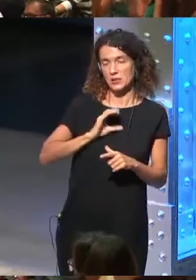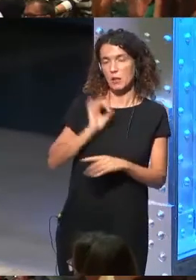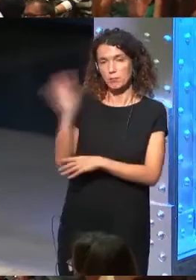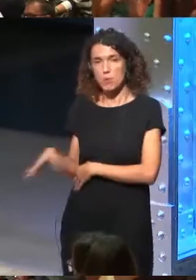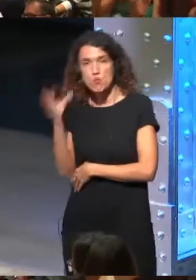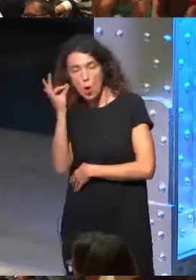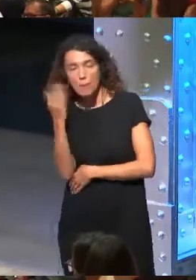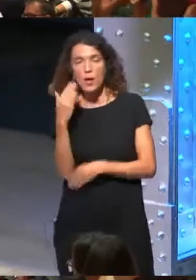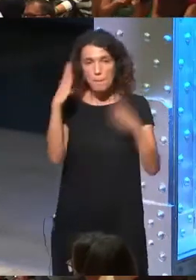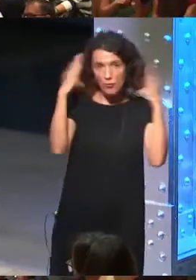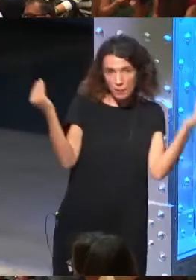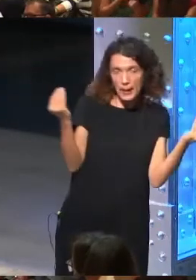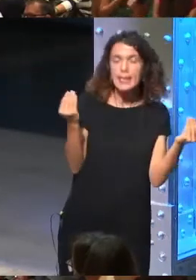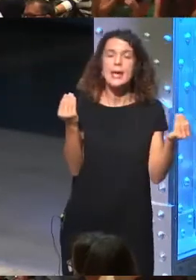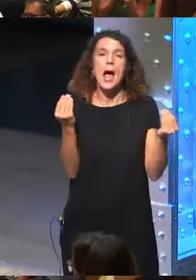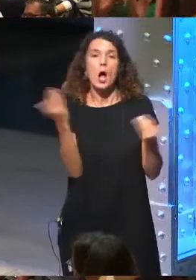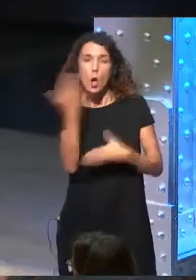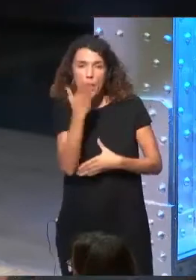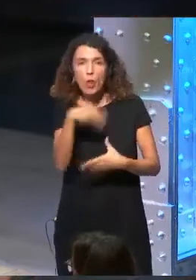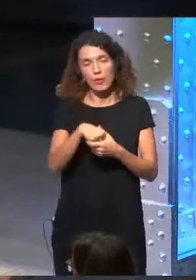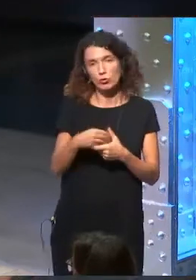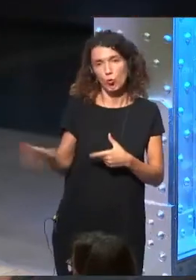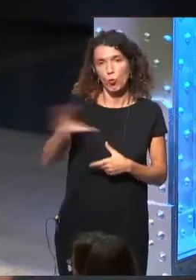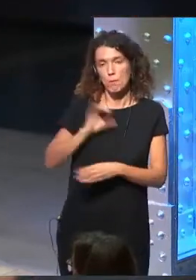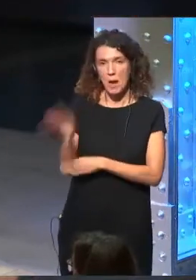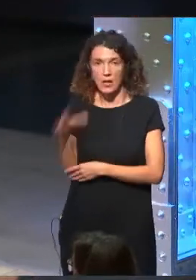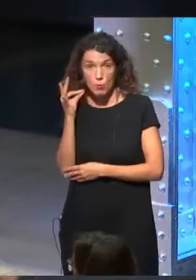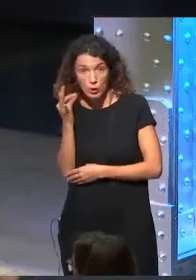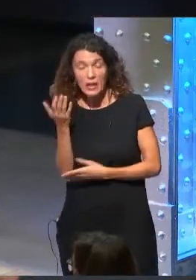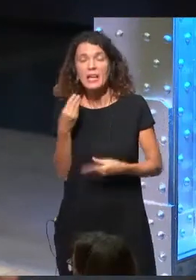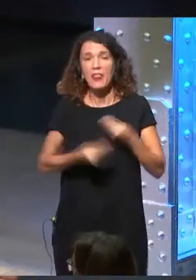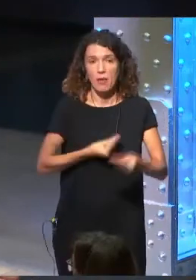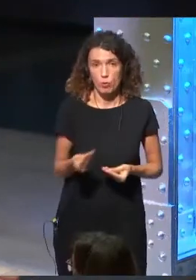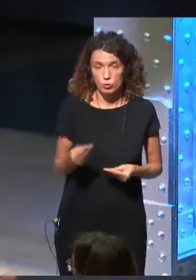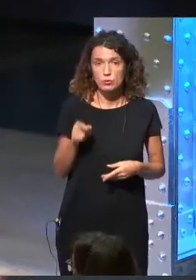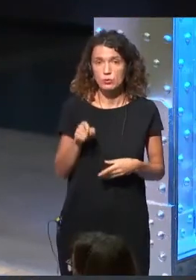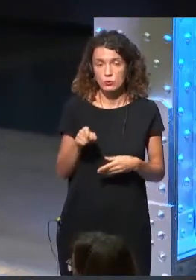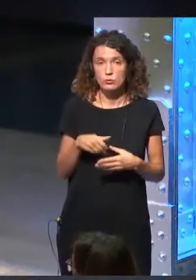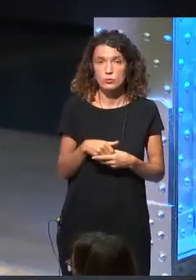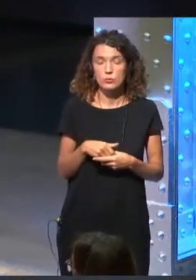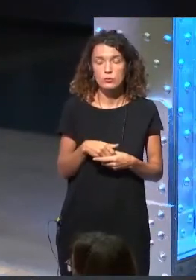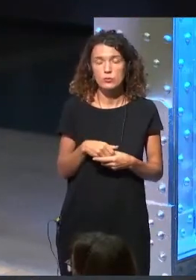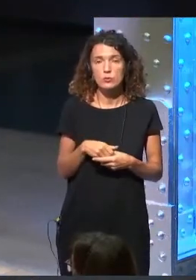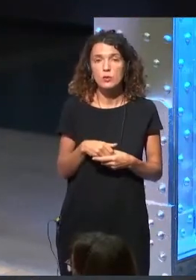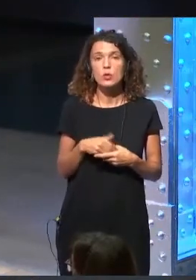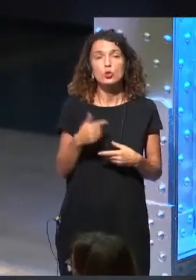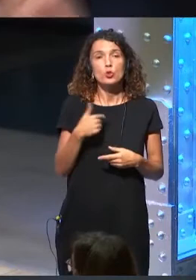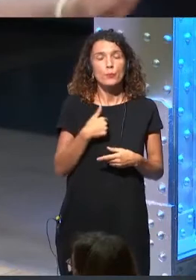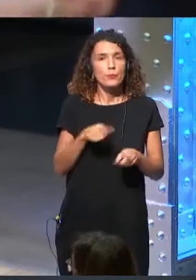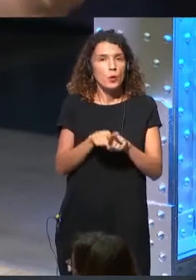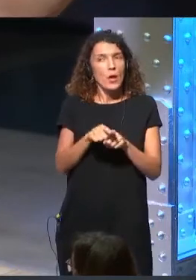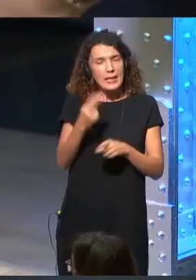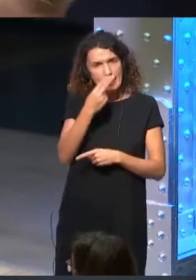Now, what I think we've got to do, that's why I think the Black Lives Matter thing is very interesting, partly